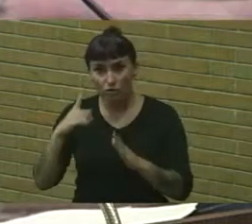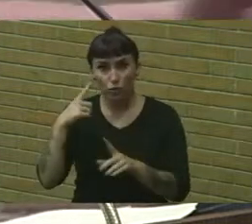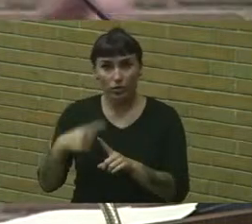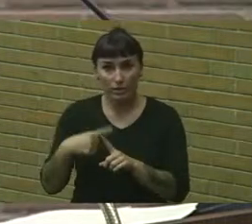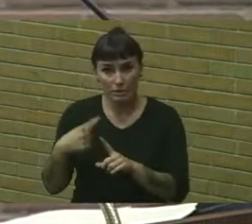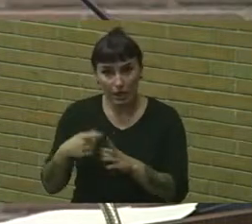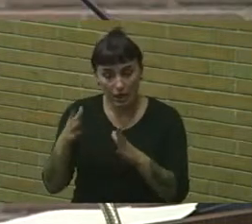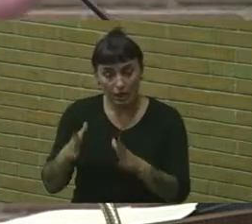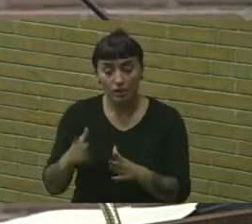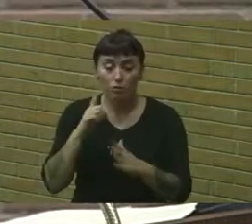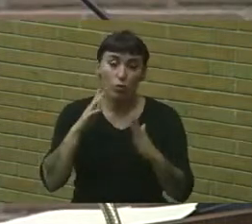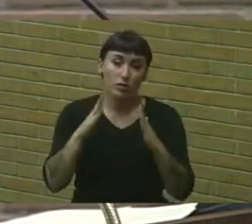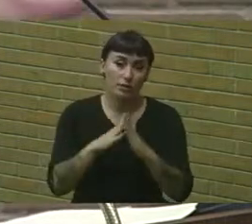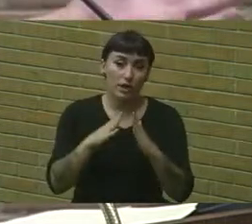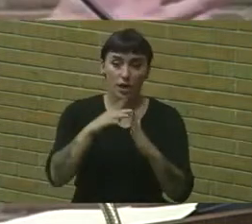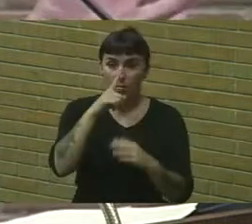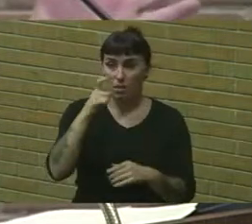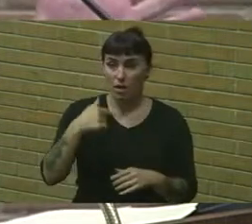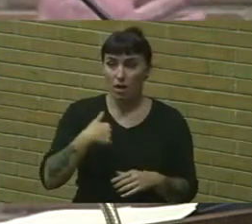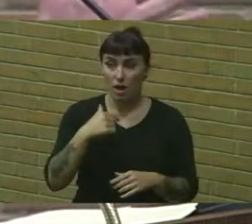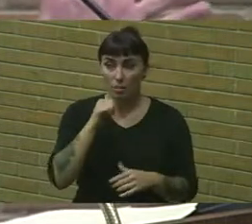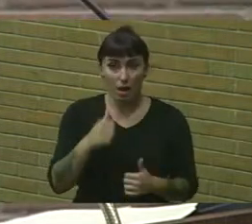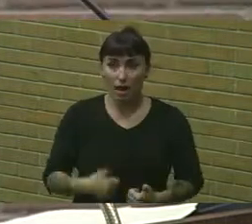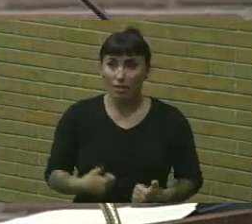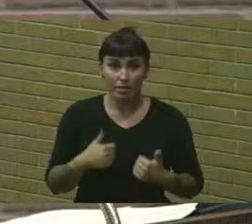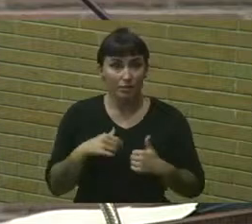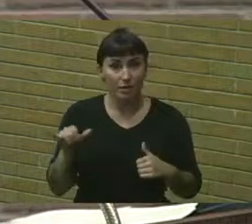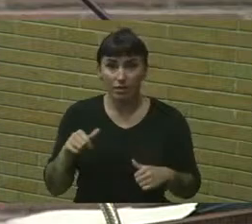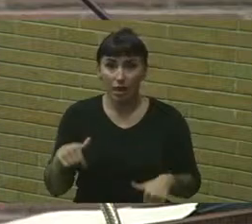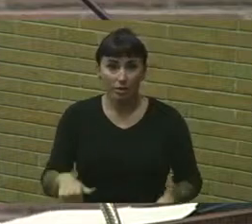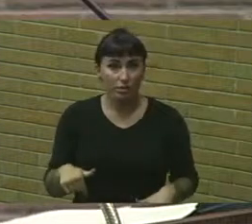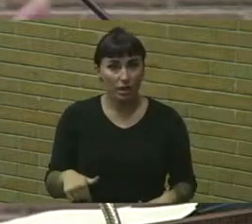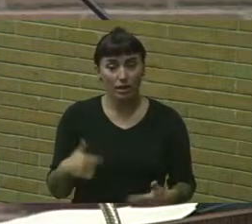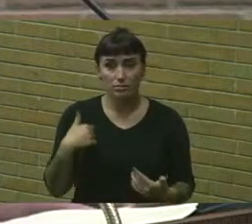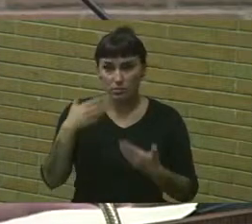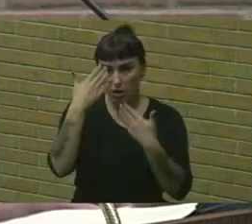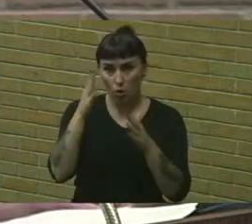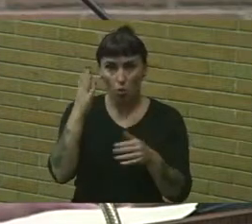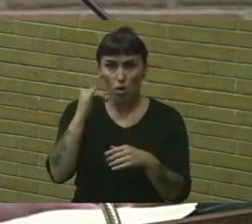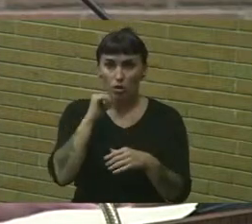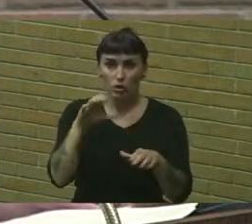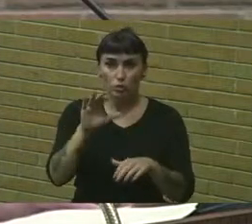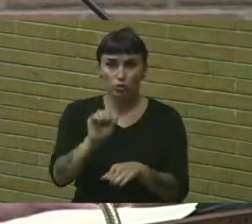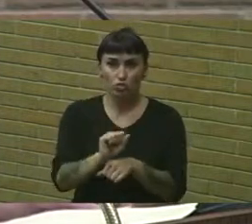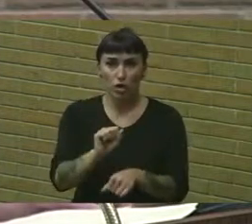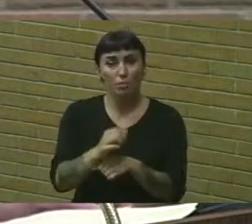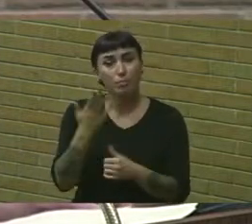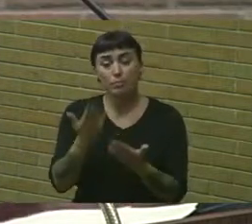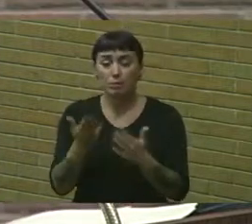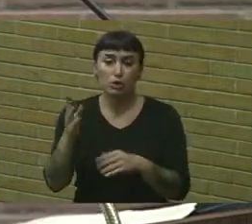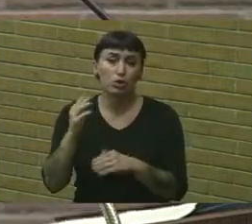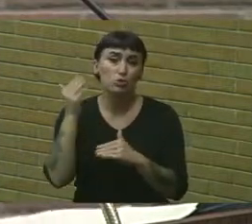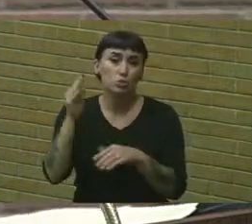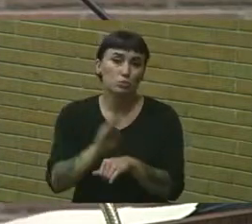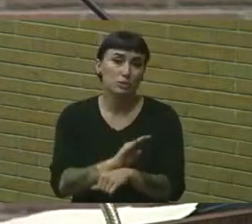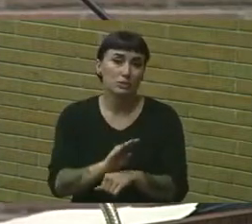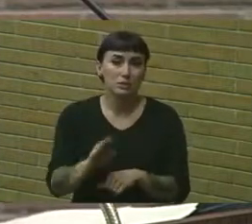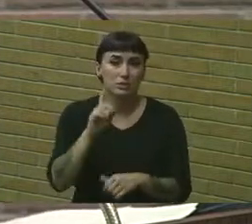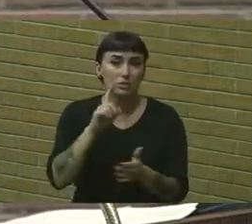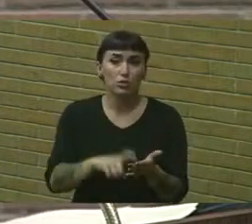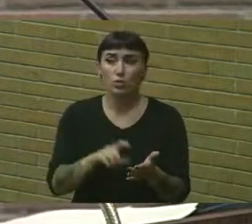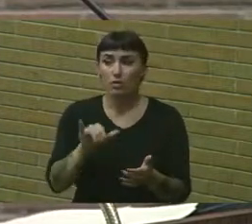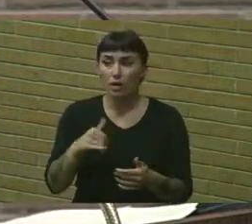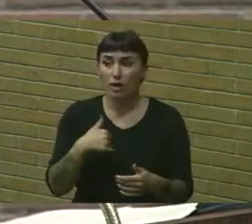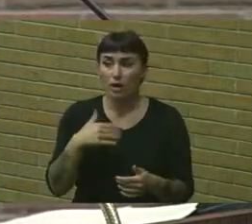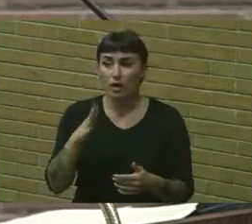for the town, because I'm not going to live like this. And I don't know why you're not doing your job. Maybe you're too busy. I've noticed that you